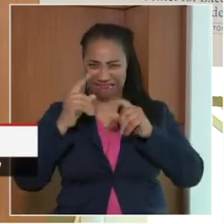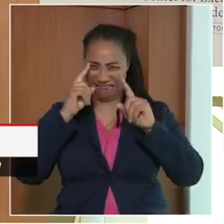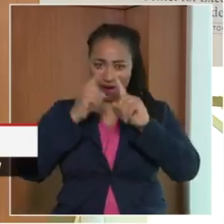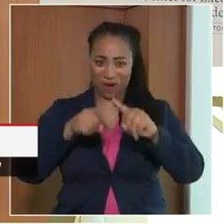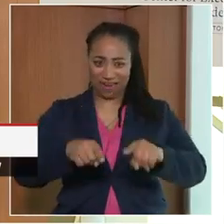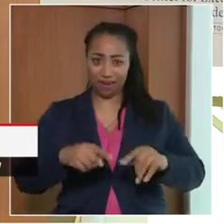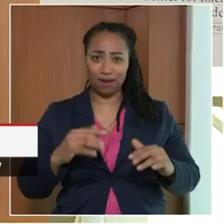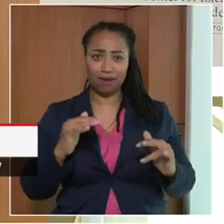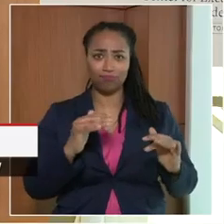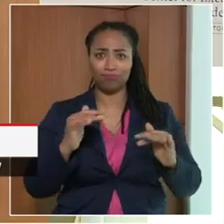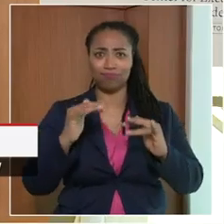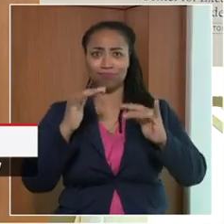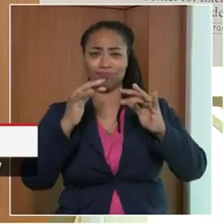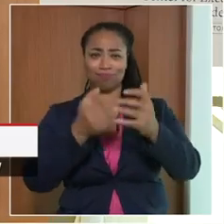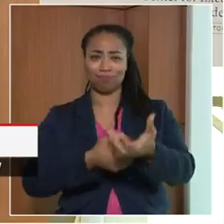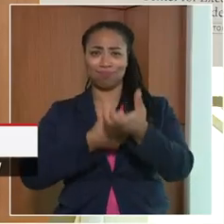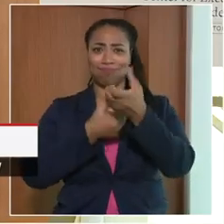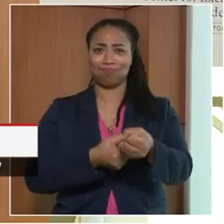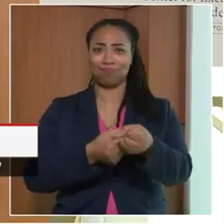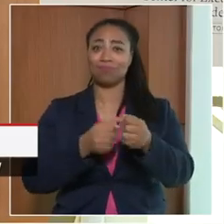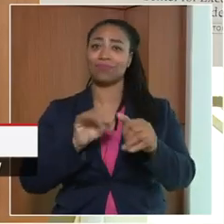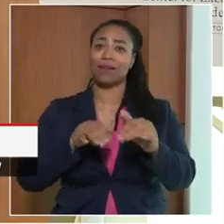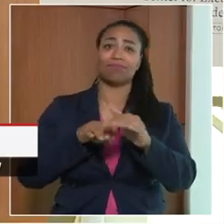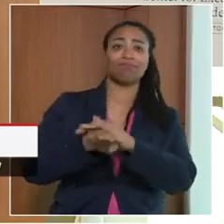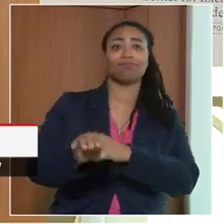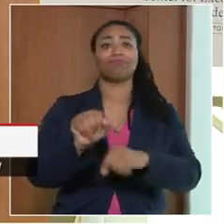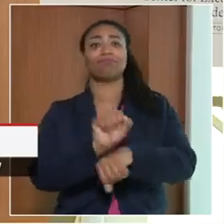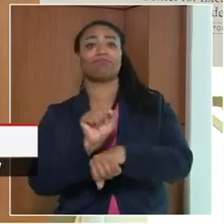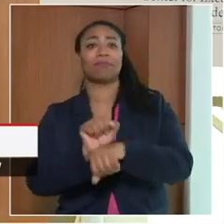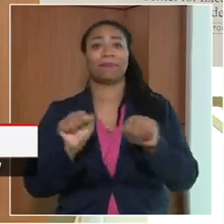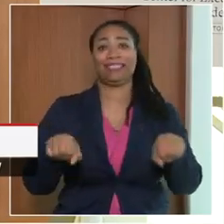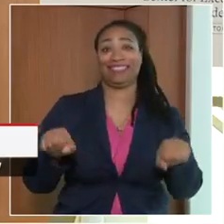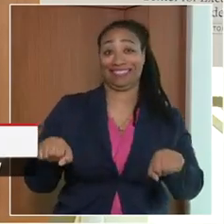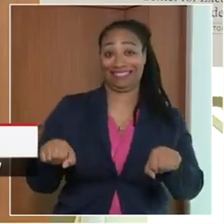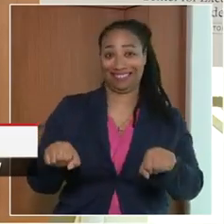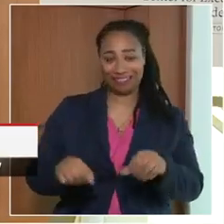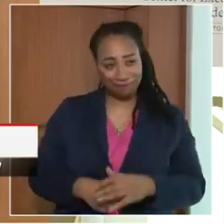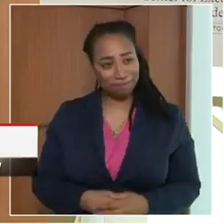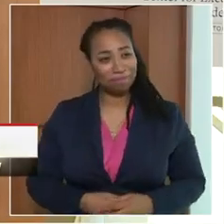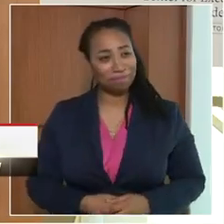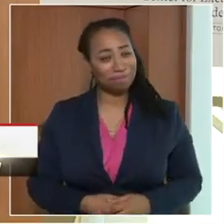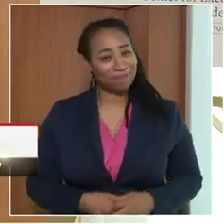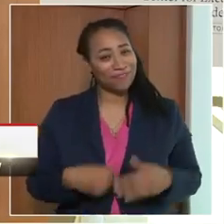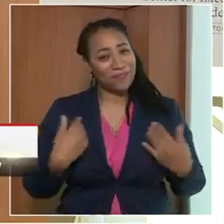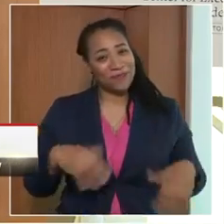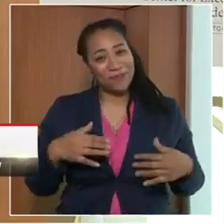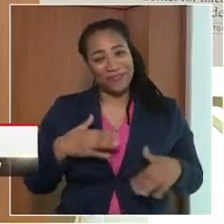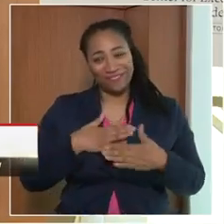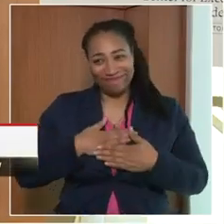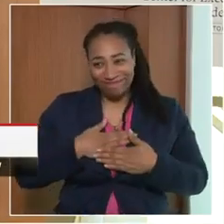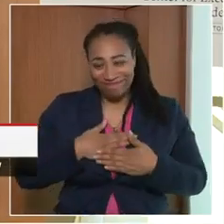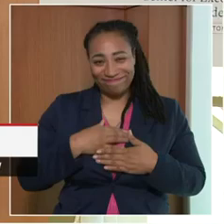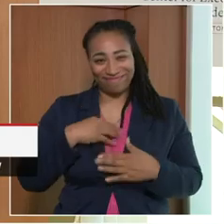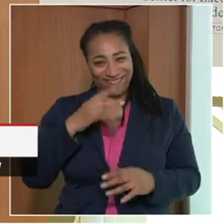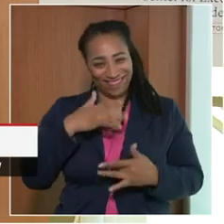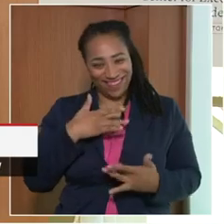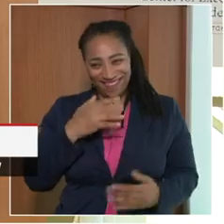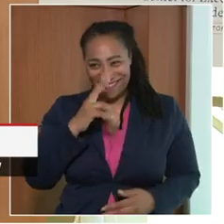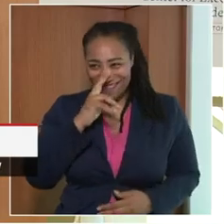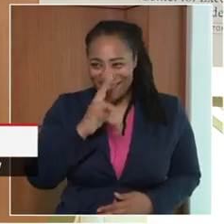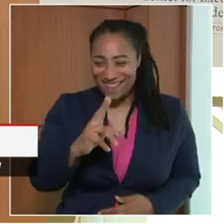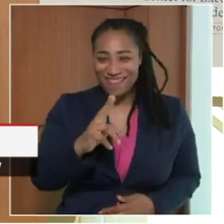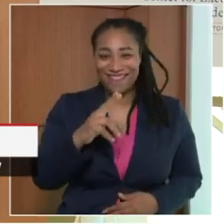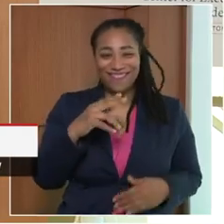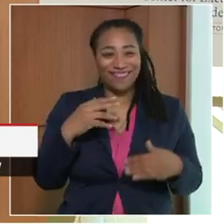district. And so it's really my privilege to welcome you. I am a United Methodist clergywoman, and at the early part